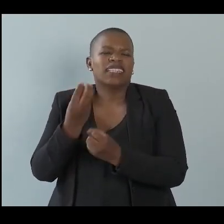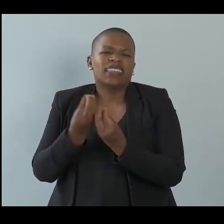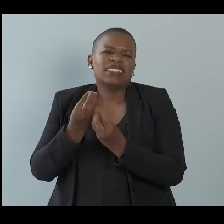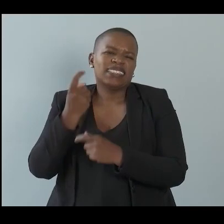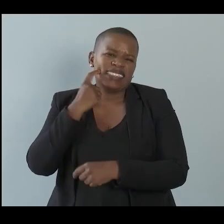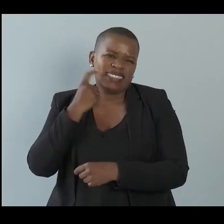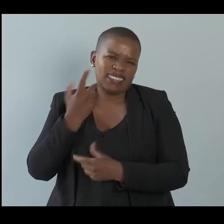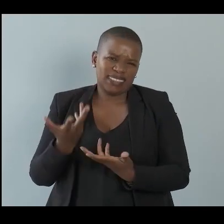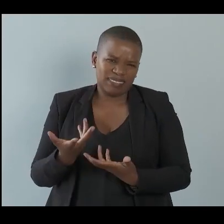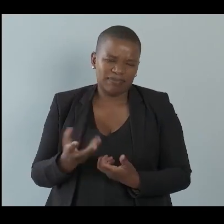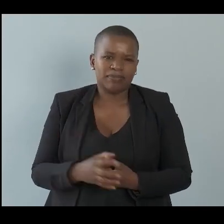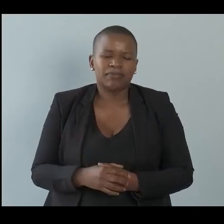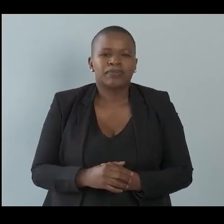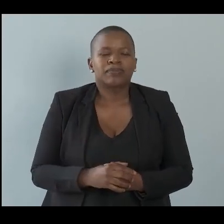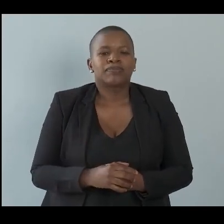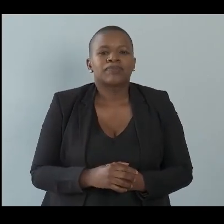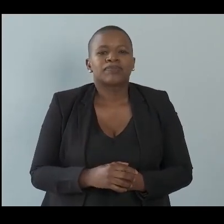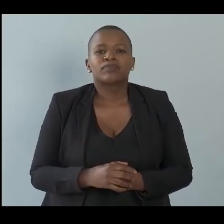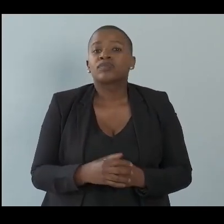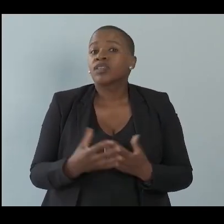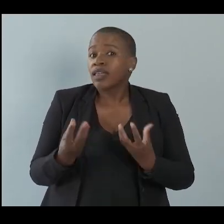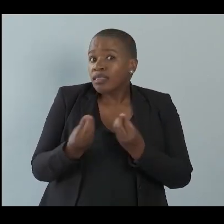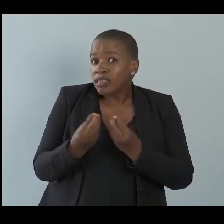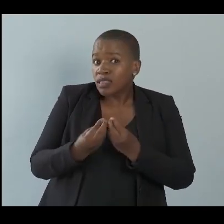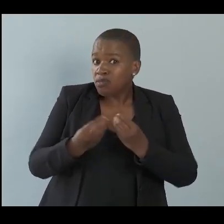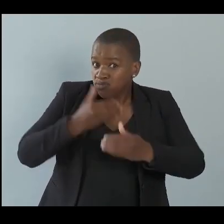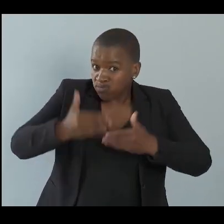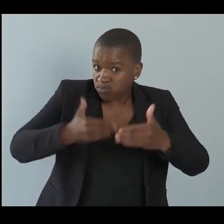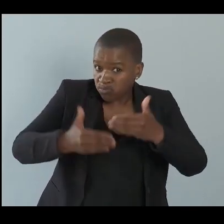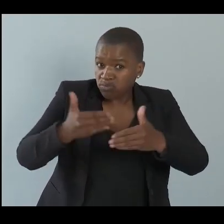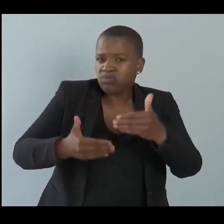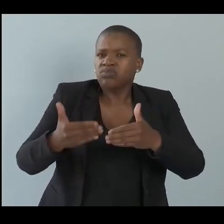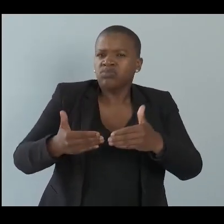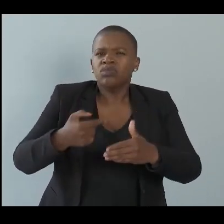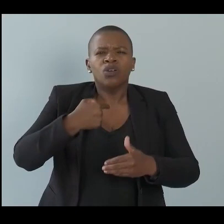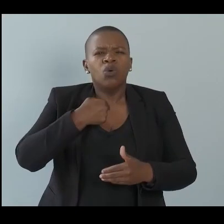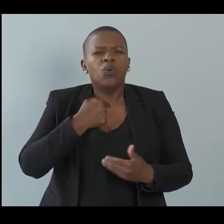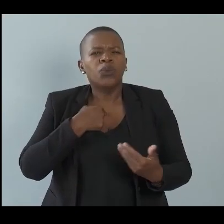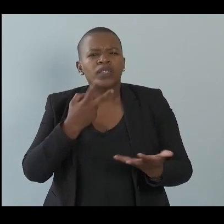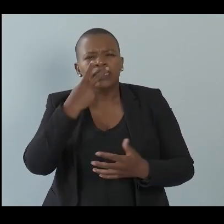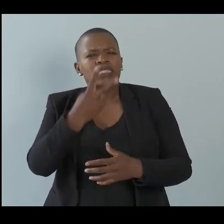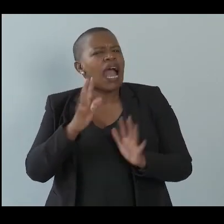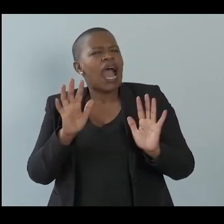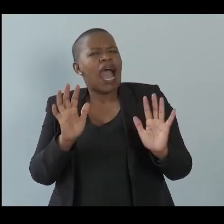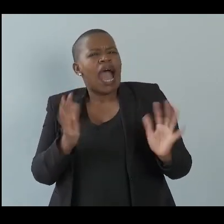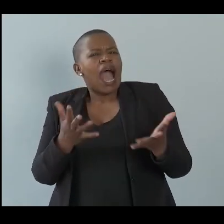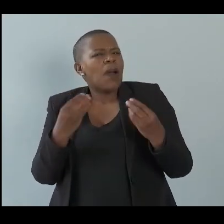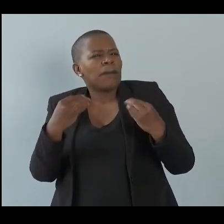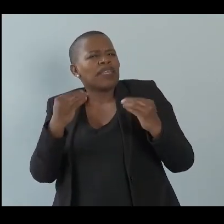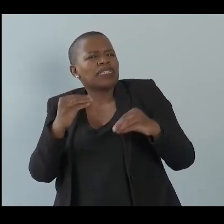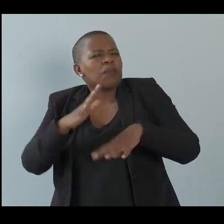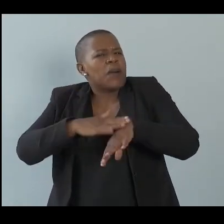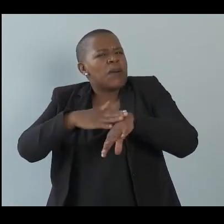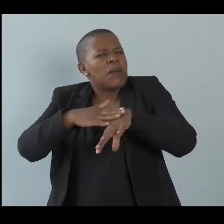are classified as held for sale in discontinued operations, and we are actively seeking to exit these businesses, despite market